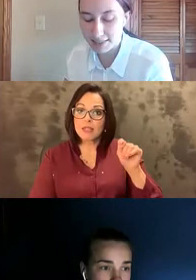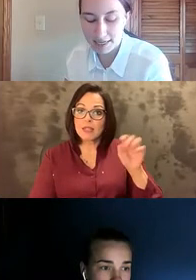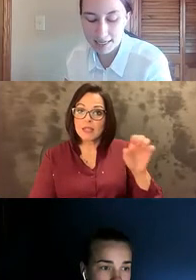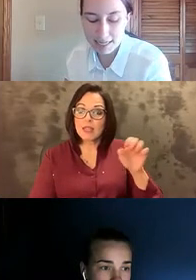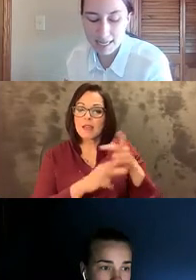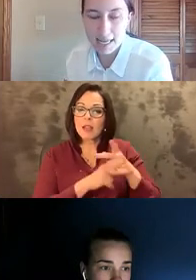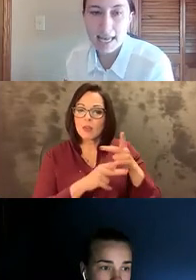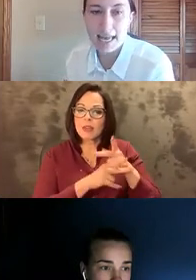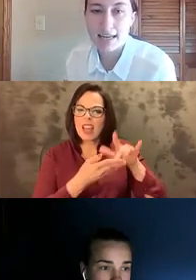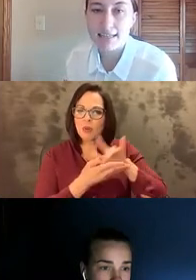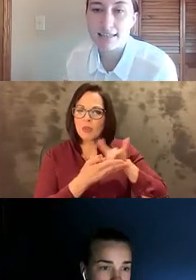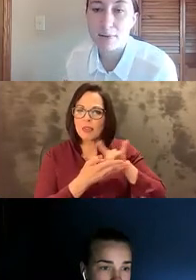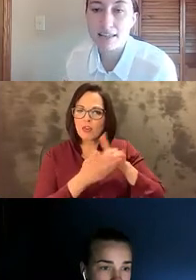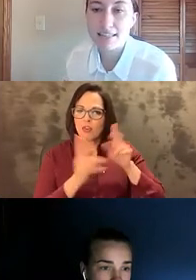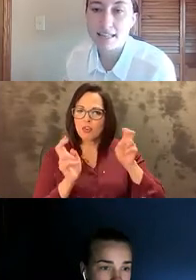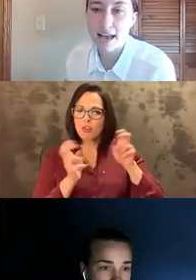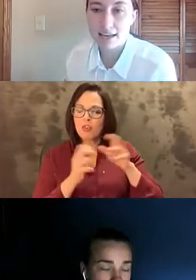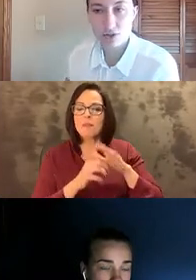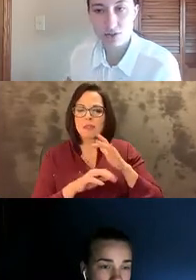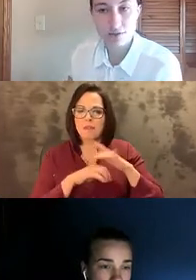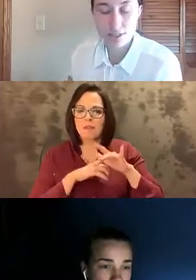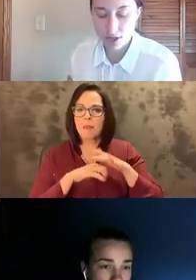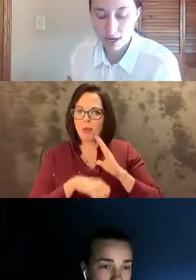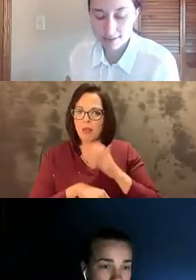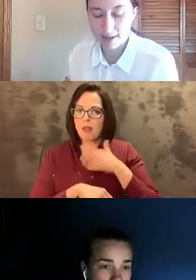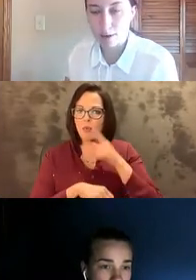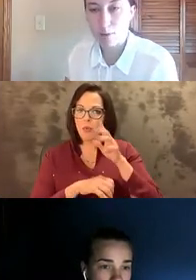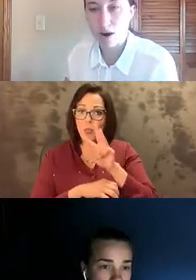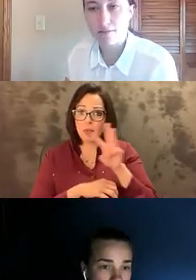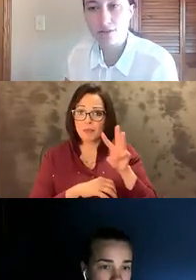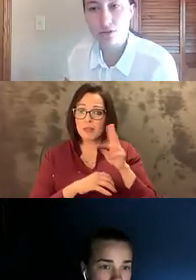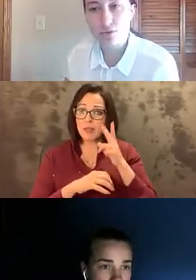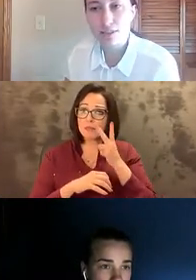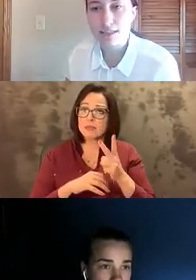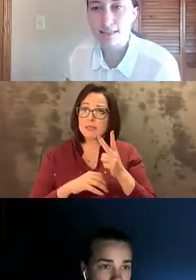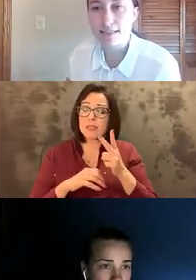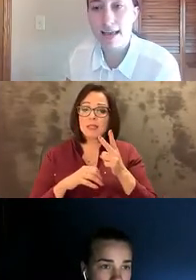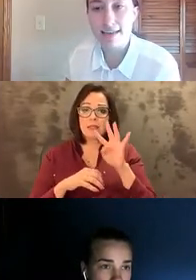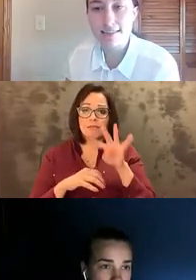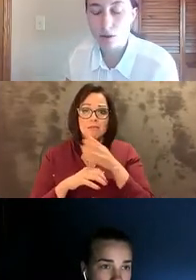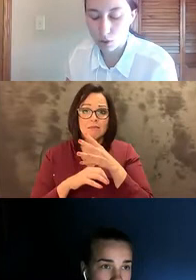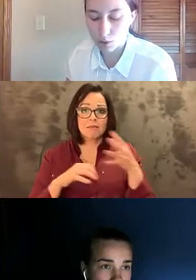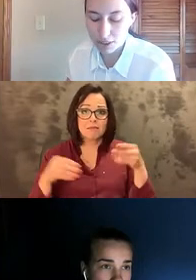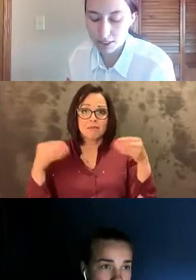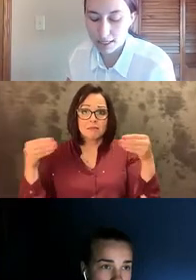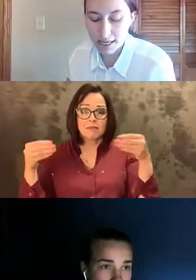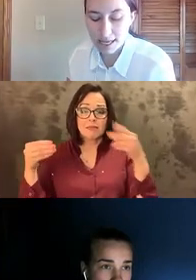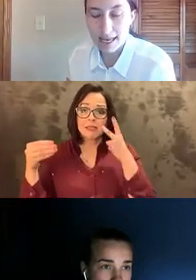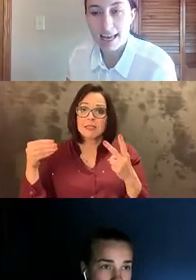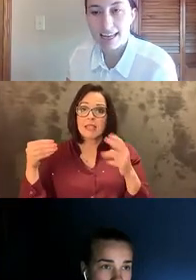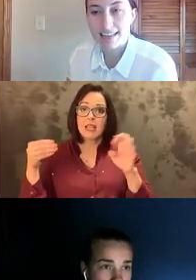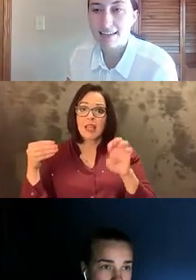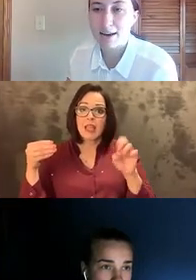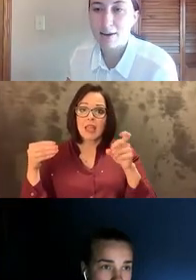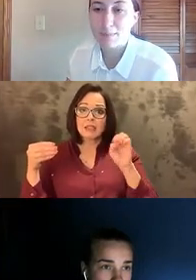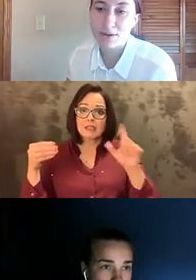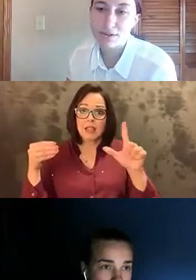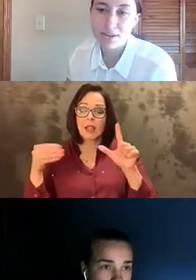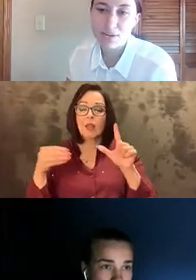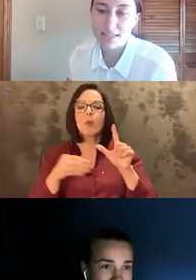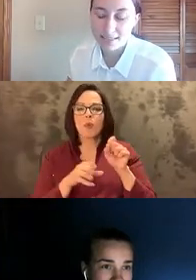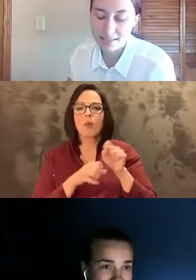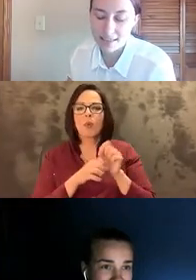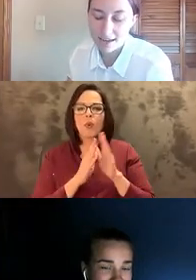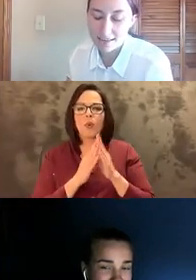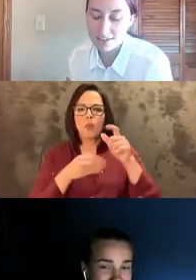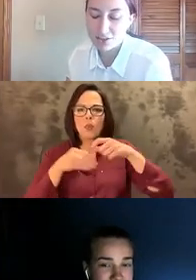on our website. And this slide shows a screenshot of the tool. It is an Excel workbook. And the great